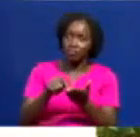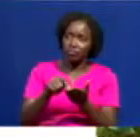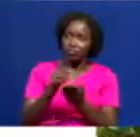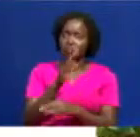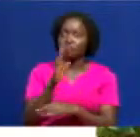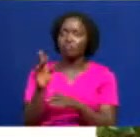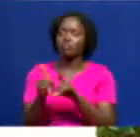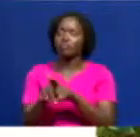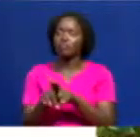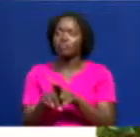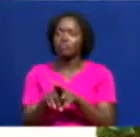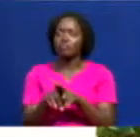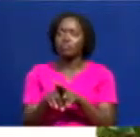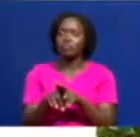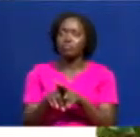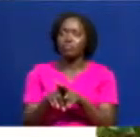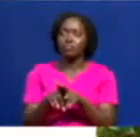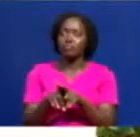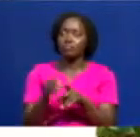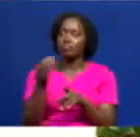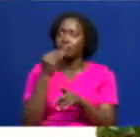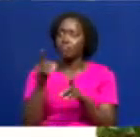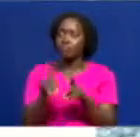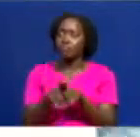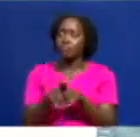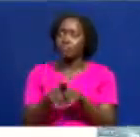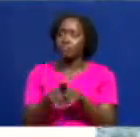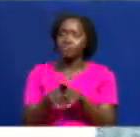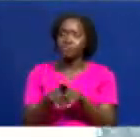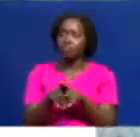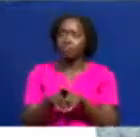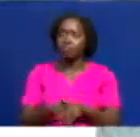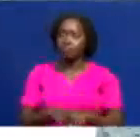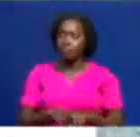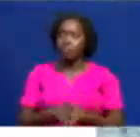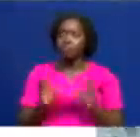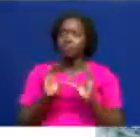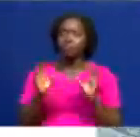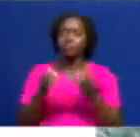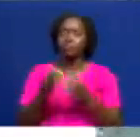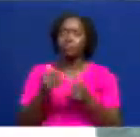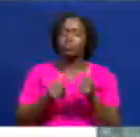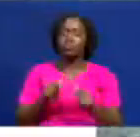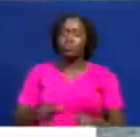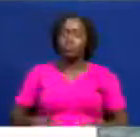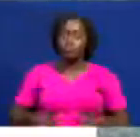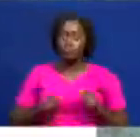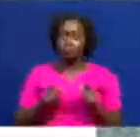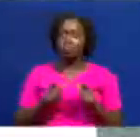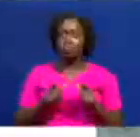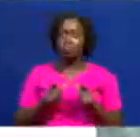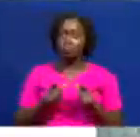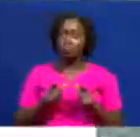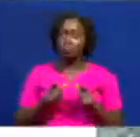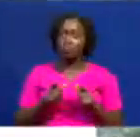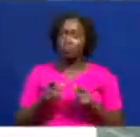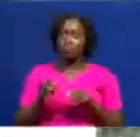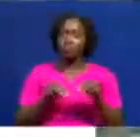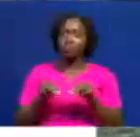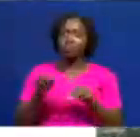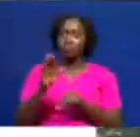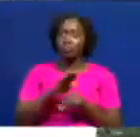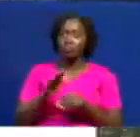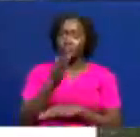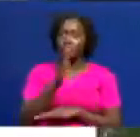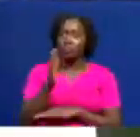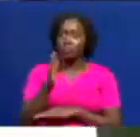na pia tukipanda chakula vyakula vyetu. These communities, which live along the Streamside Management Zone Forest, have